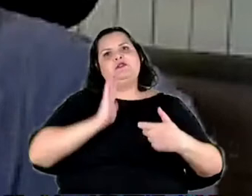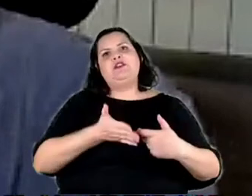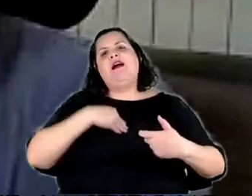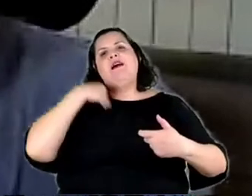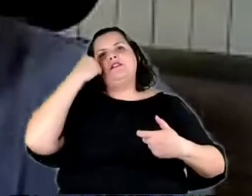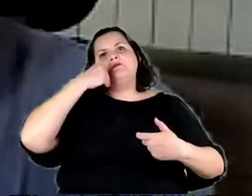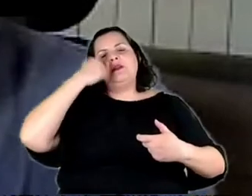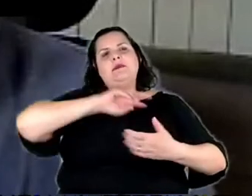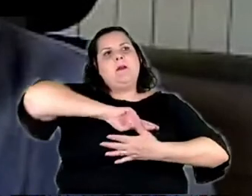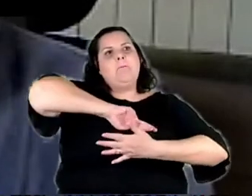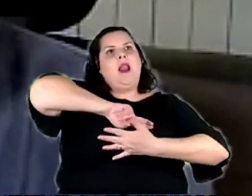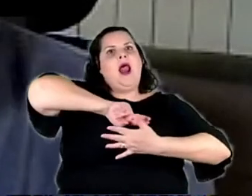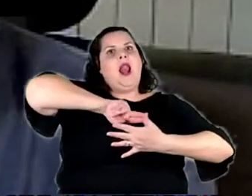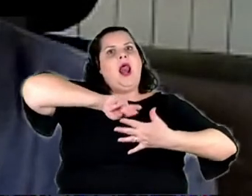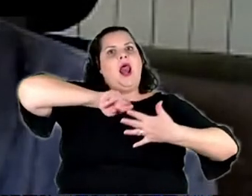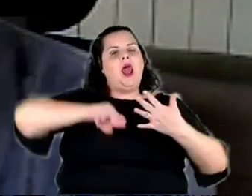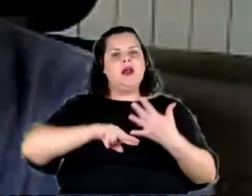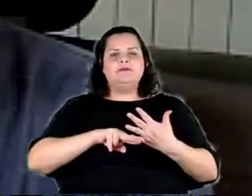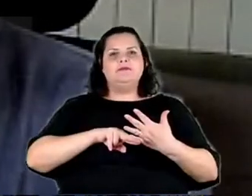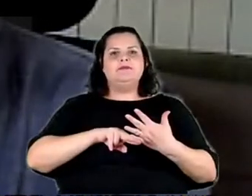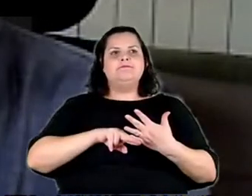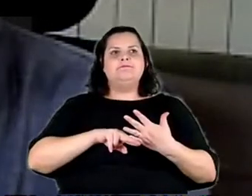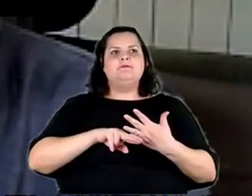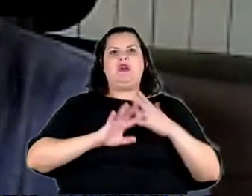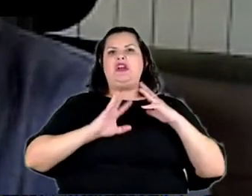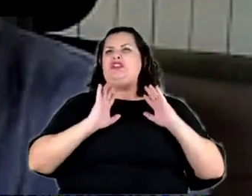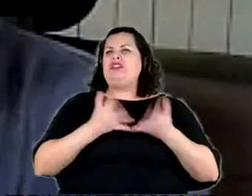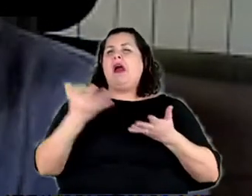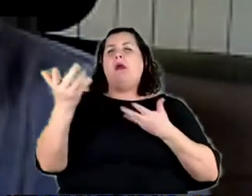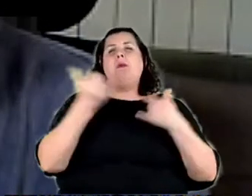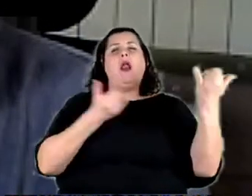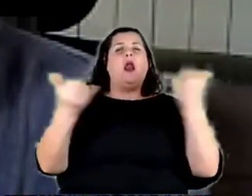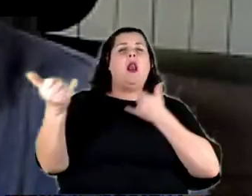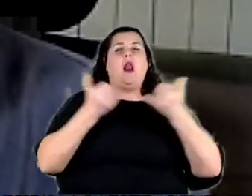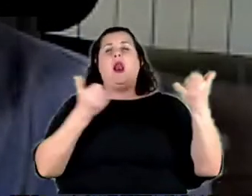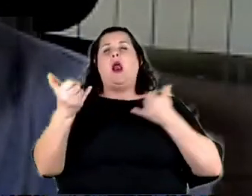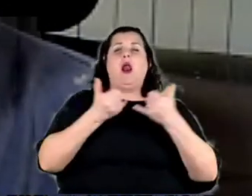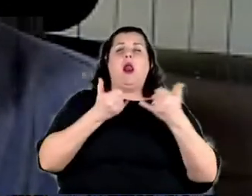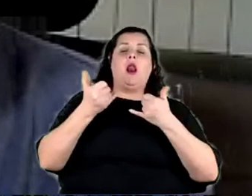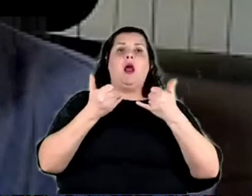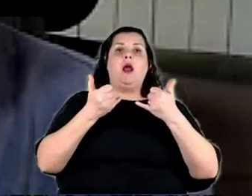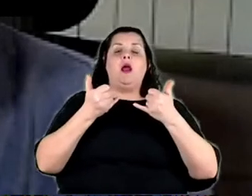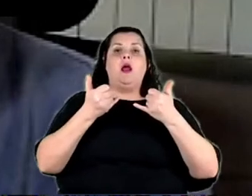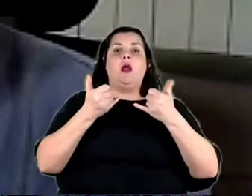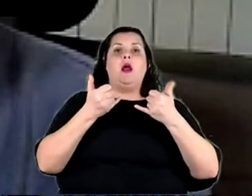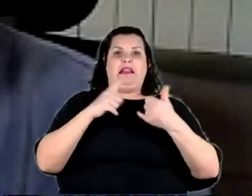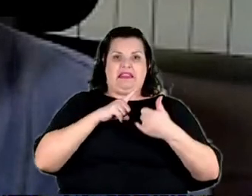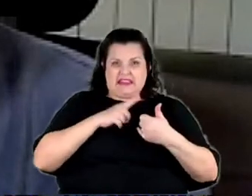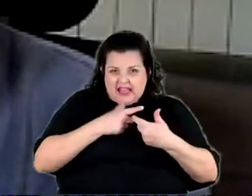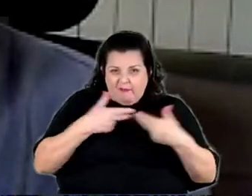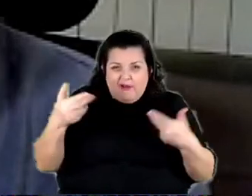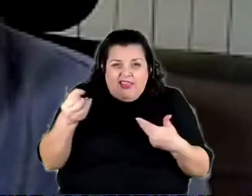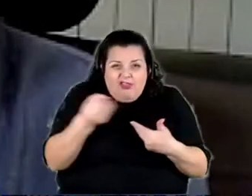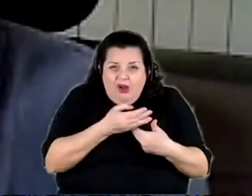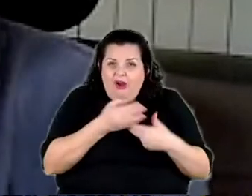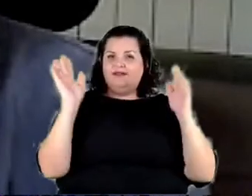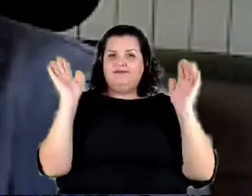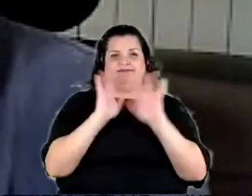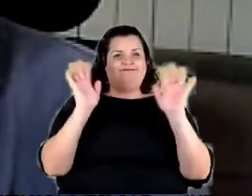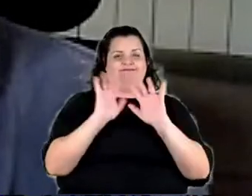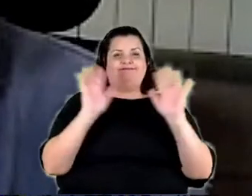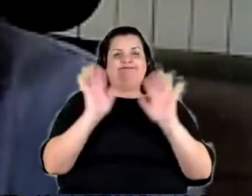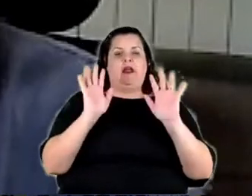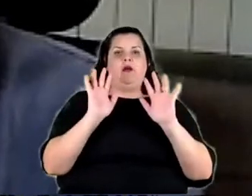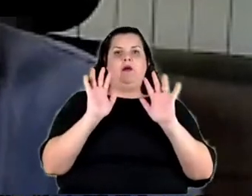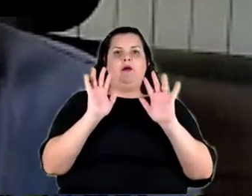on either side. But what really touched me about the Palestinian letters was the